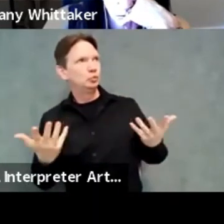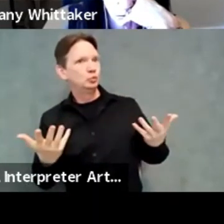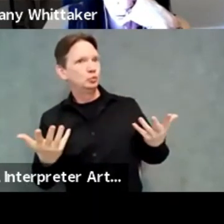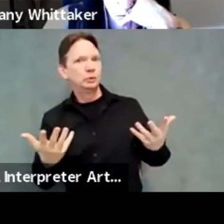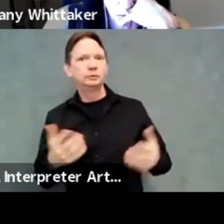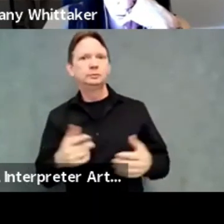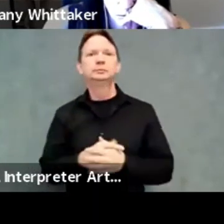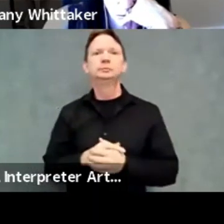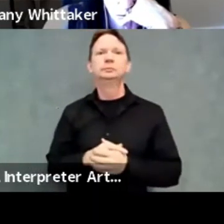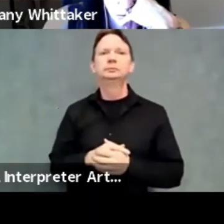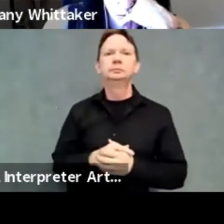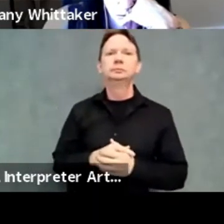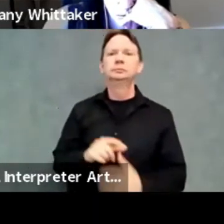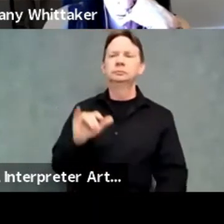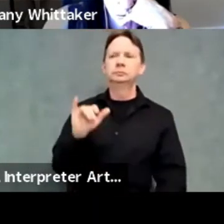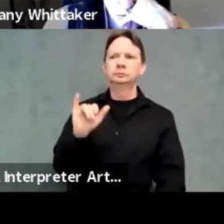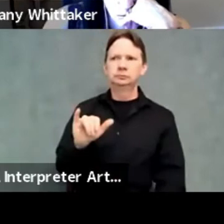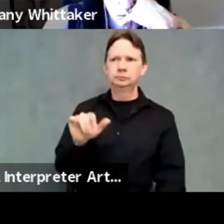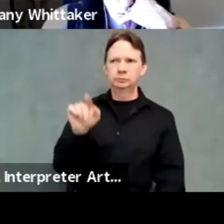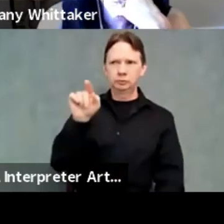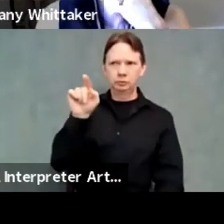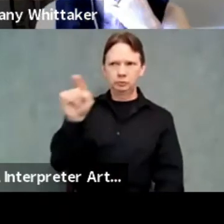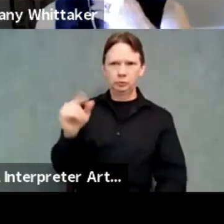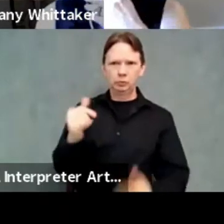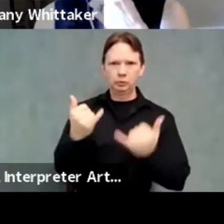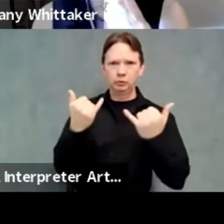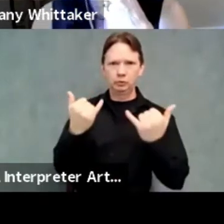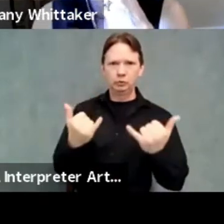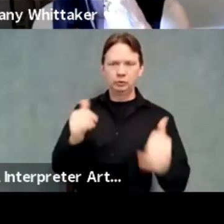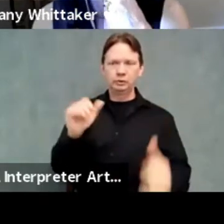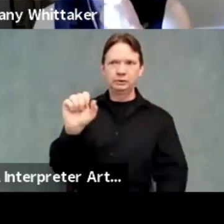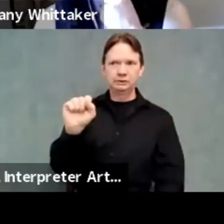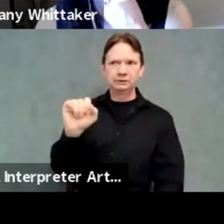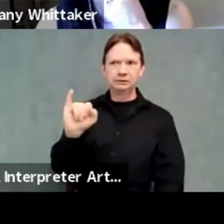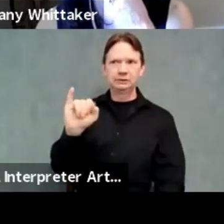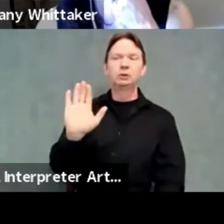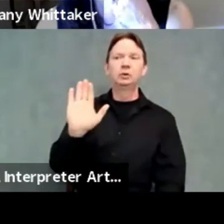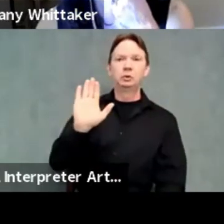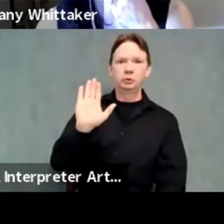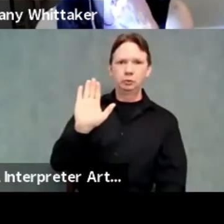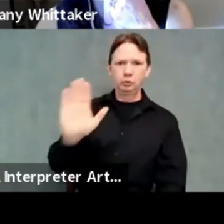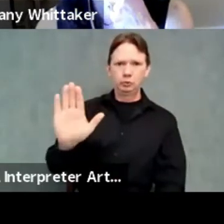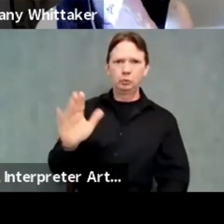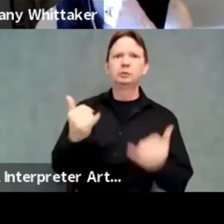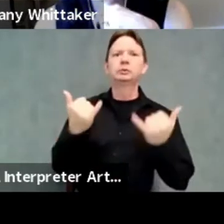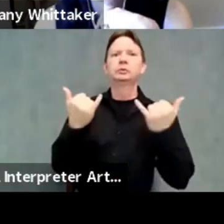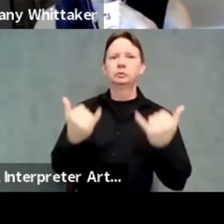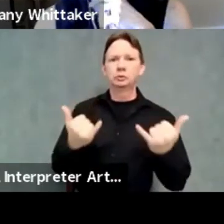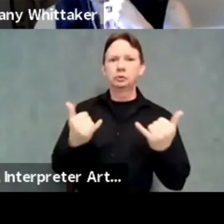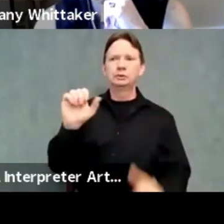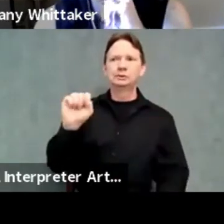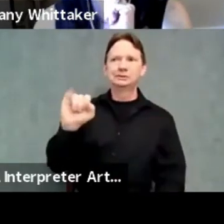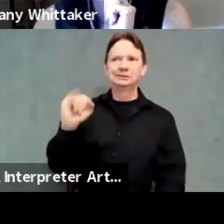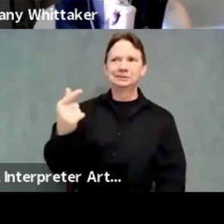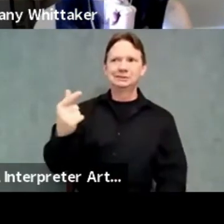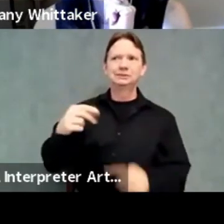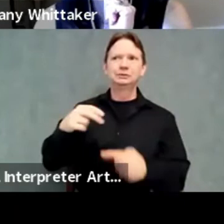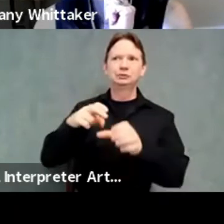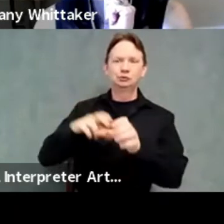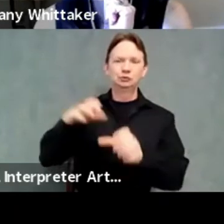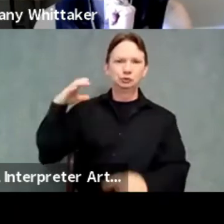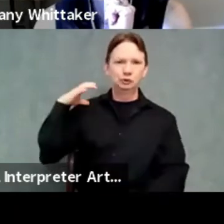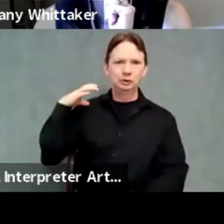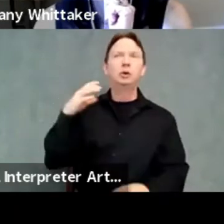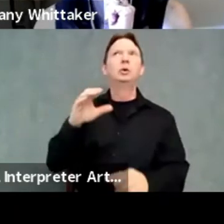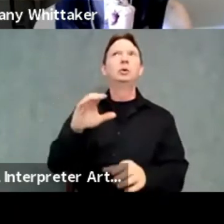Your current SIG chair is listed, well, it could be the outgoing, is listed in that SIG directory.